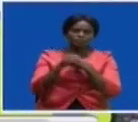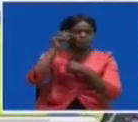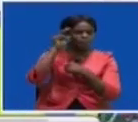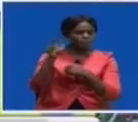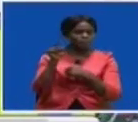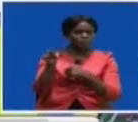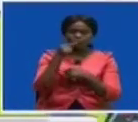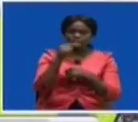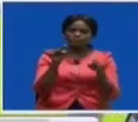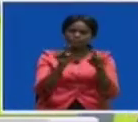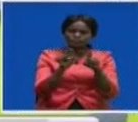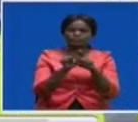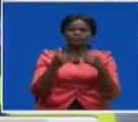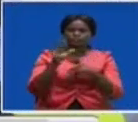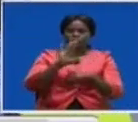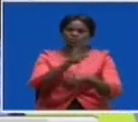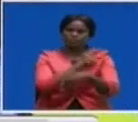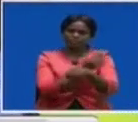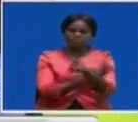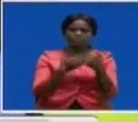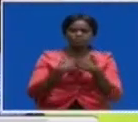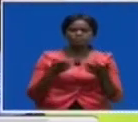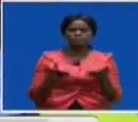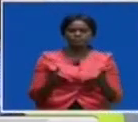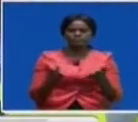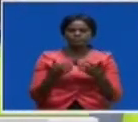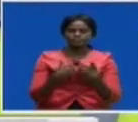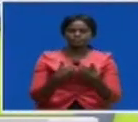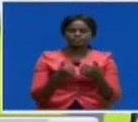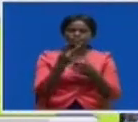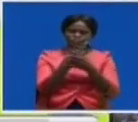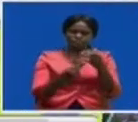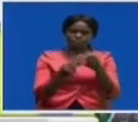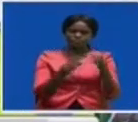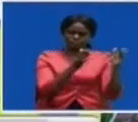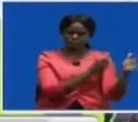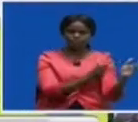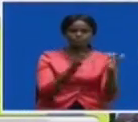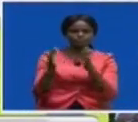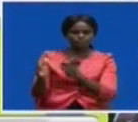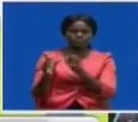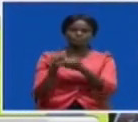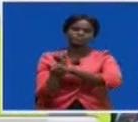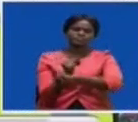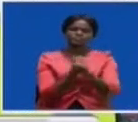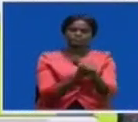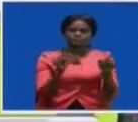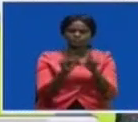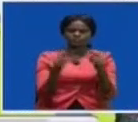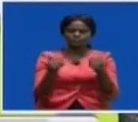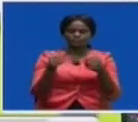Kampiongo, under whose mandate these two fall this year. To both sides in terms of security